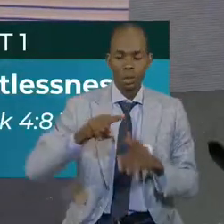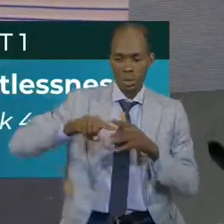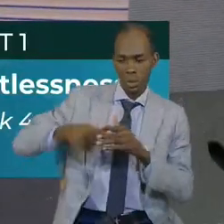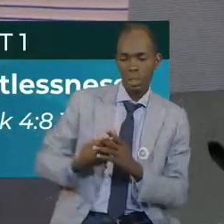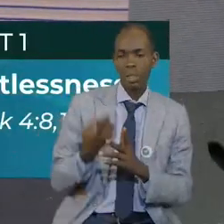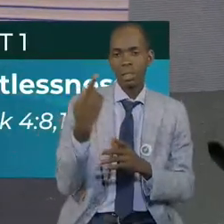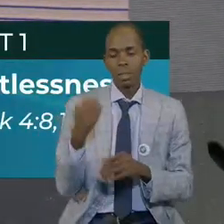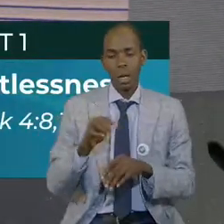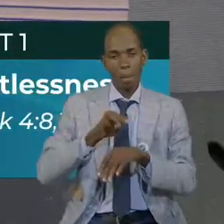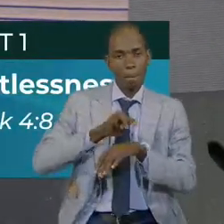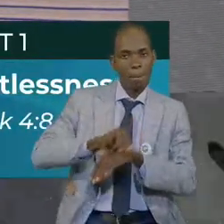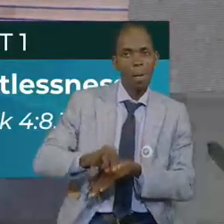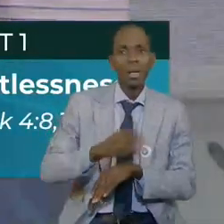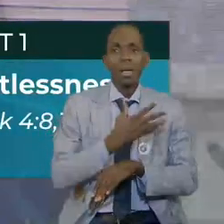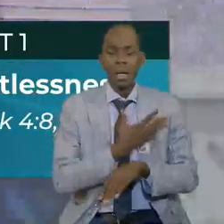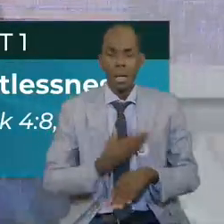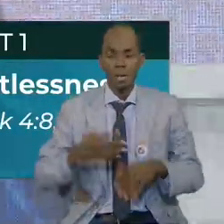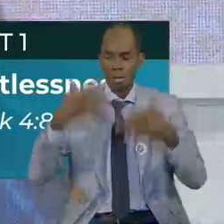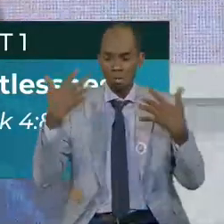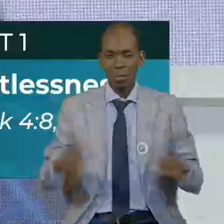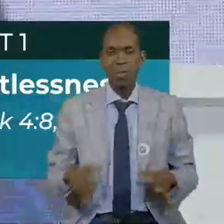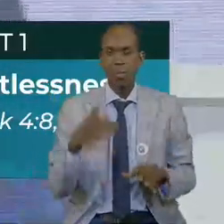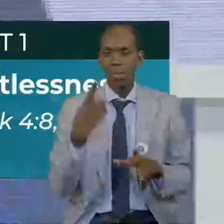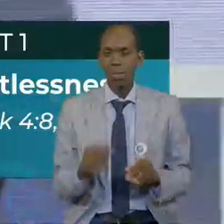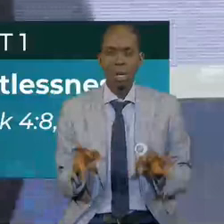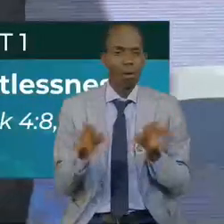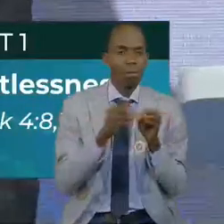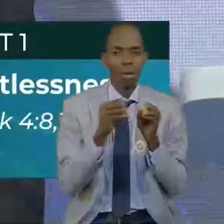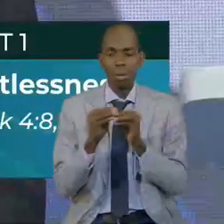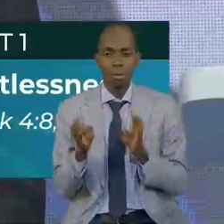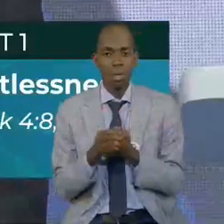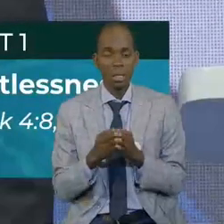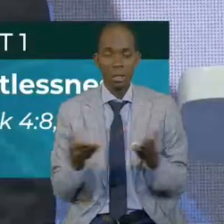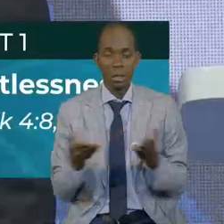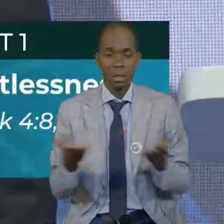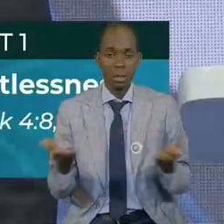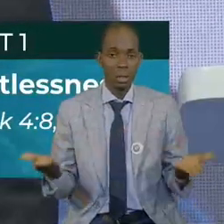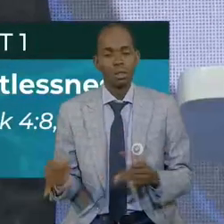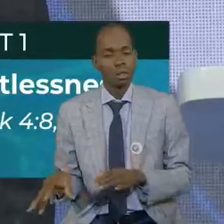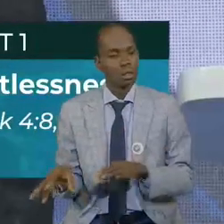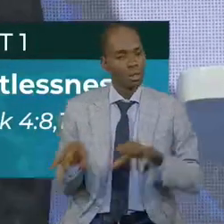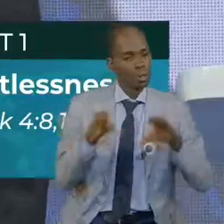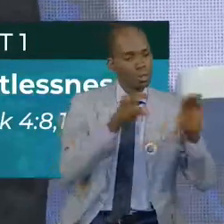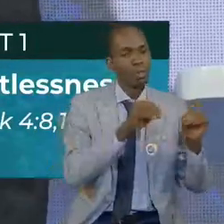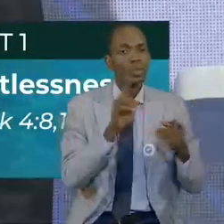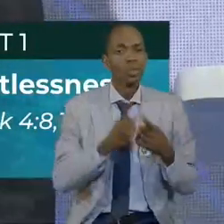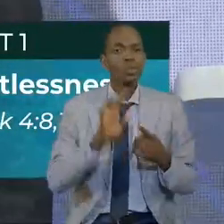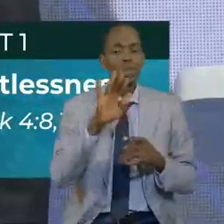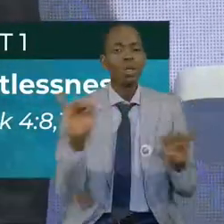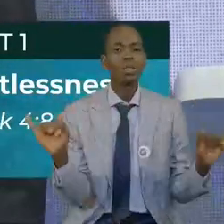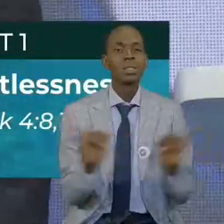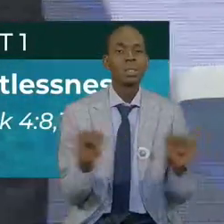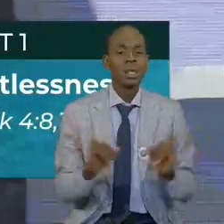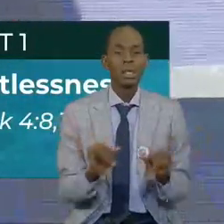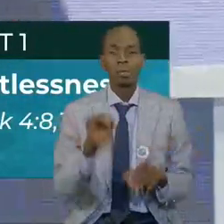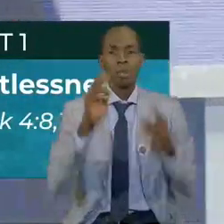go and we finish the conference and we finish everything here and you are now there in that same village, in that same